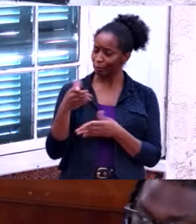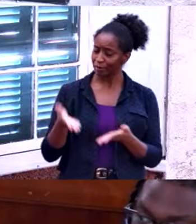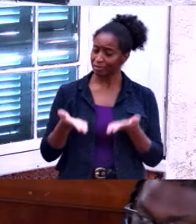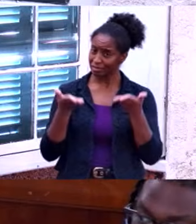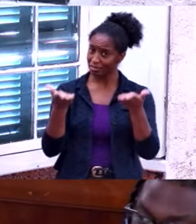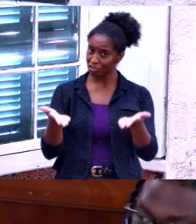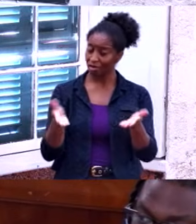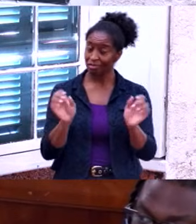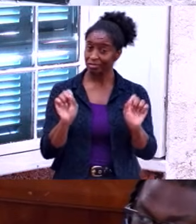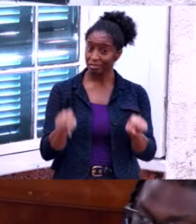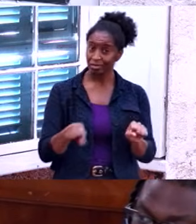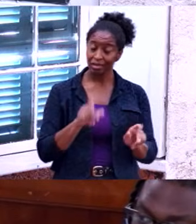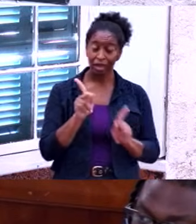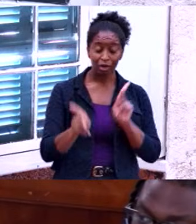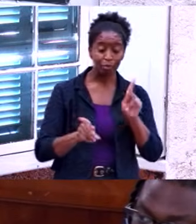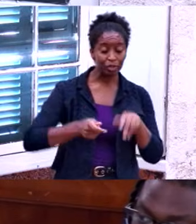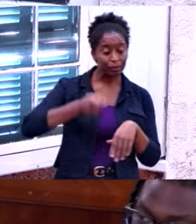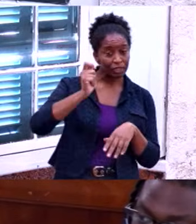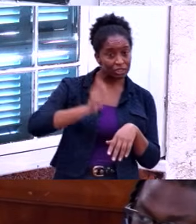popular demand.